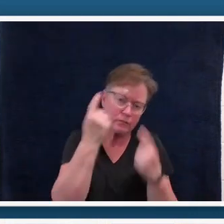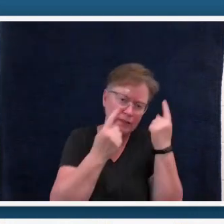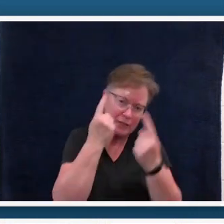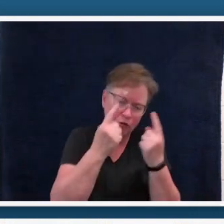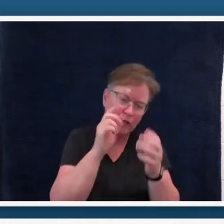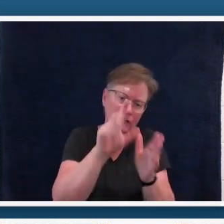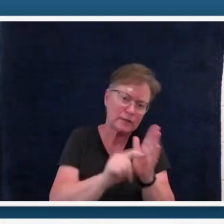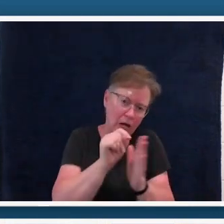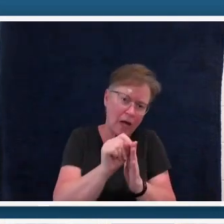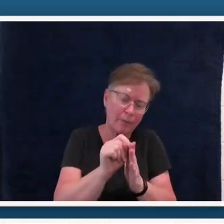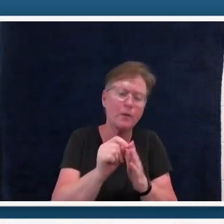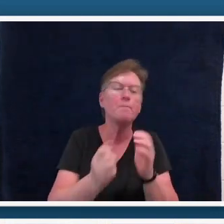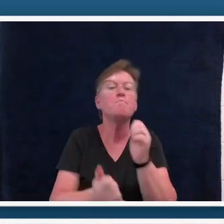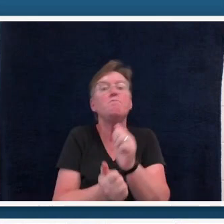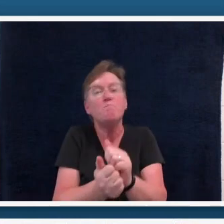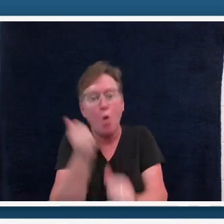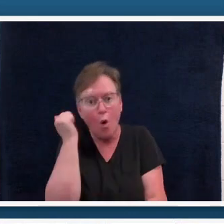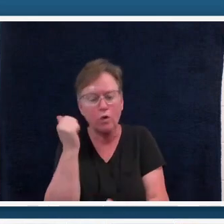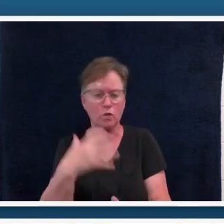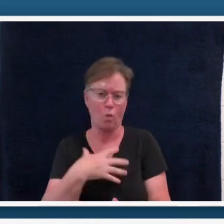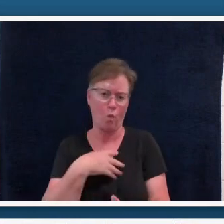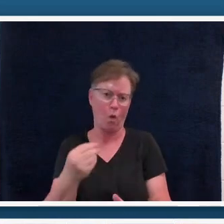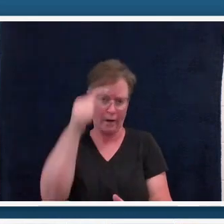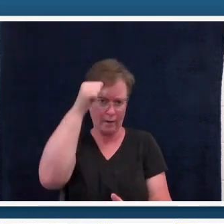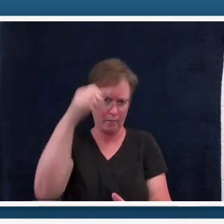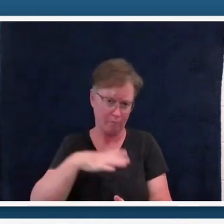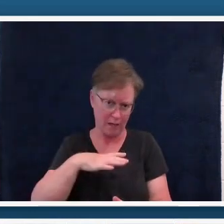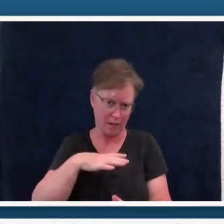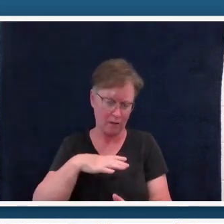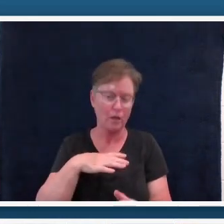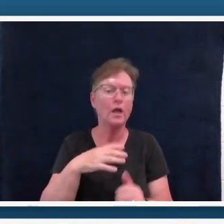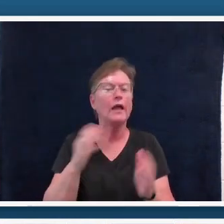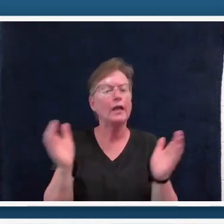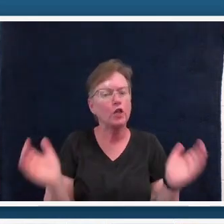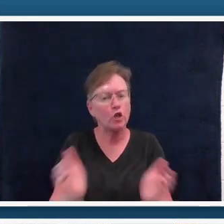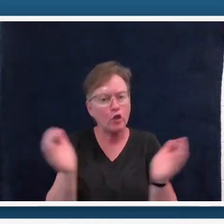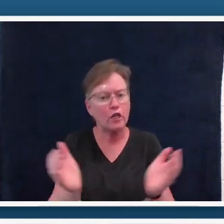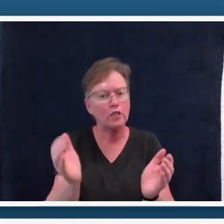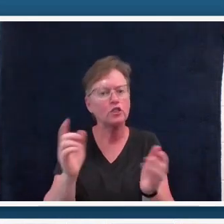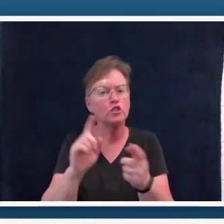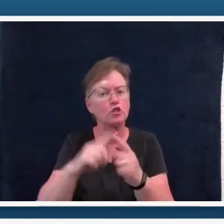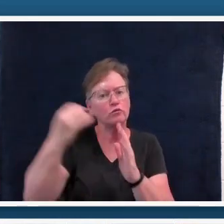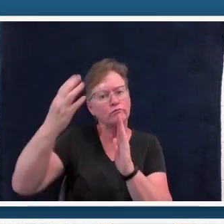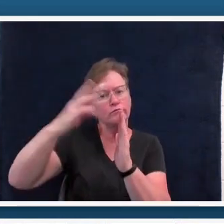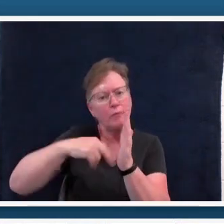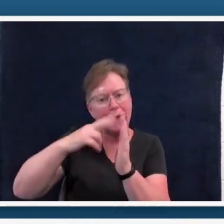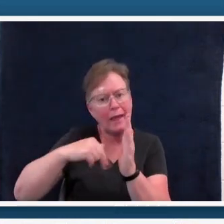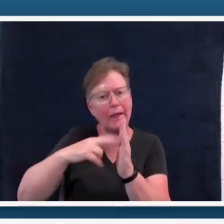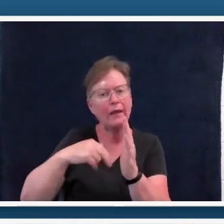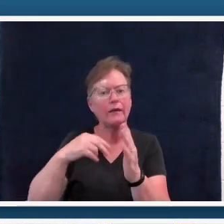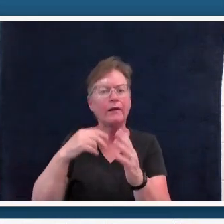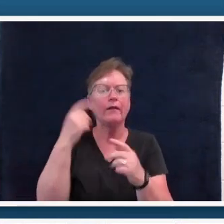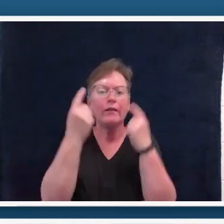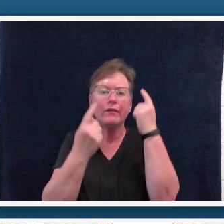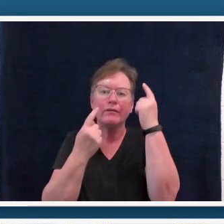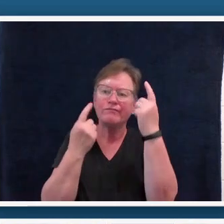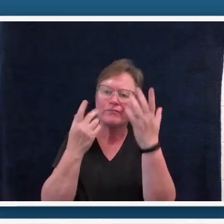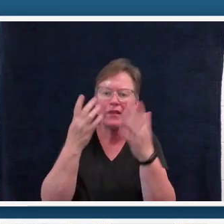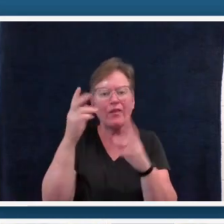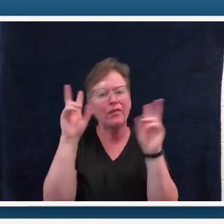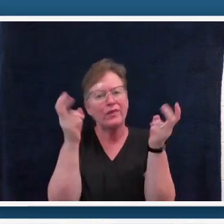were encouraged to pursue themes that were optimistic or historic and avoid conflicts of race, gender, and